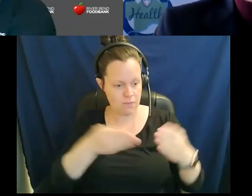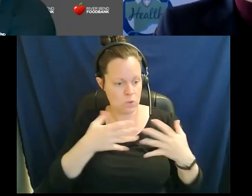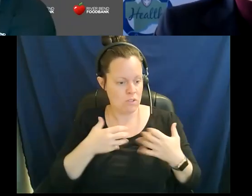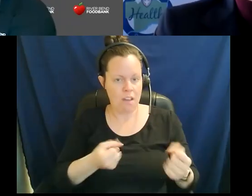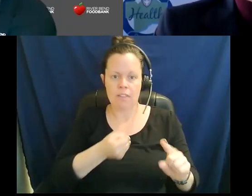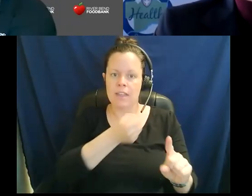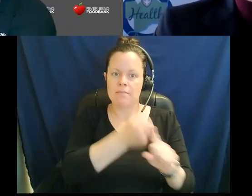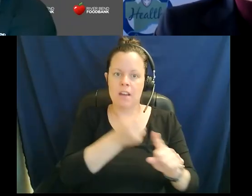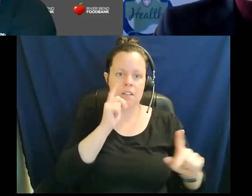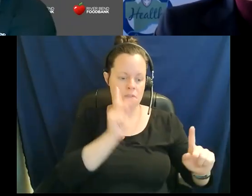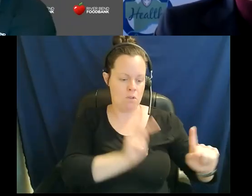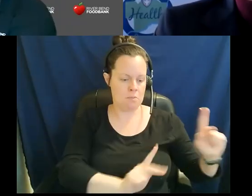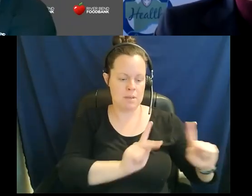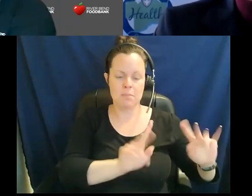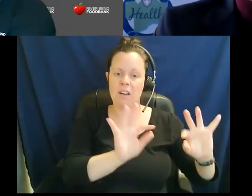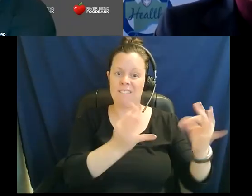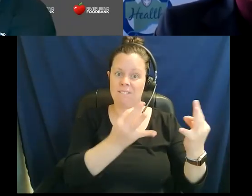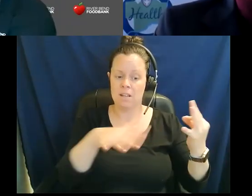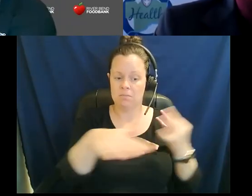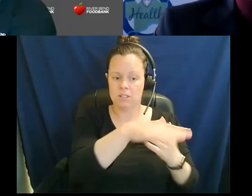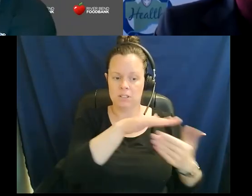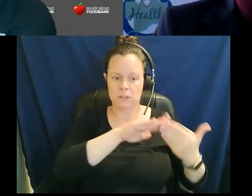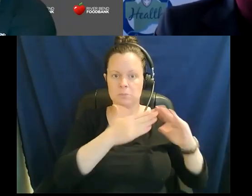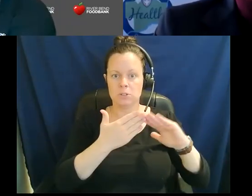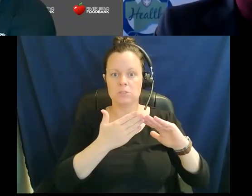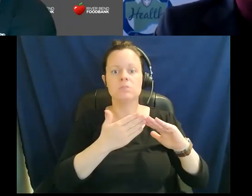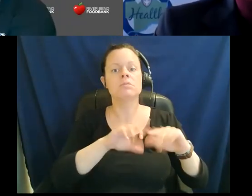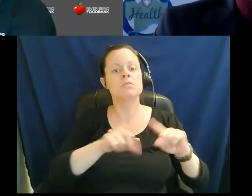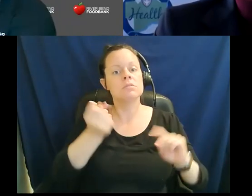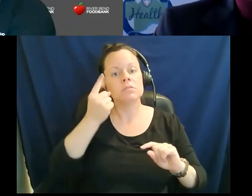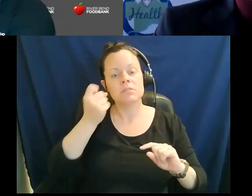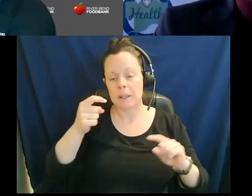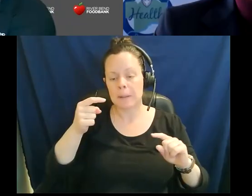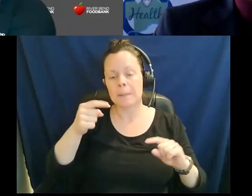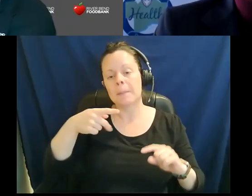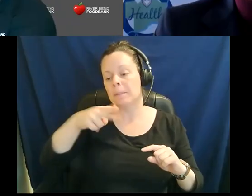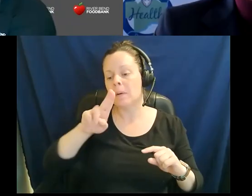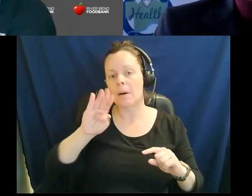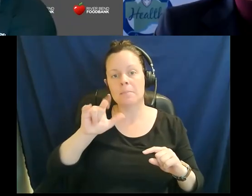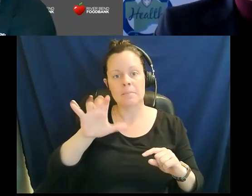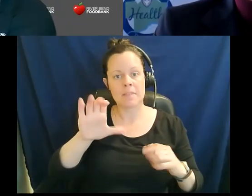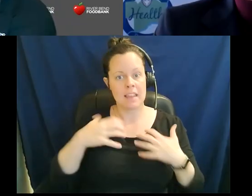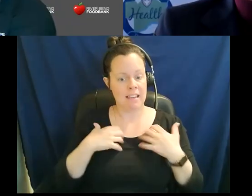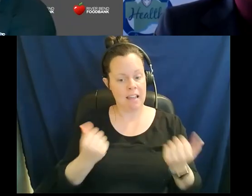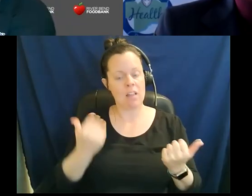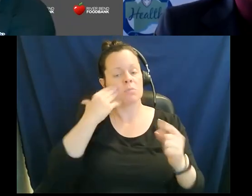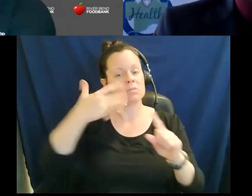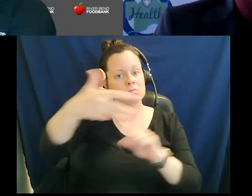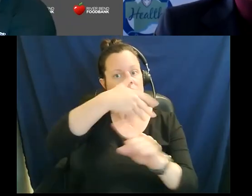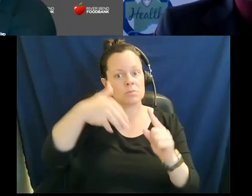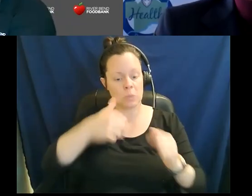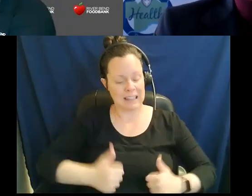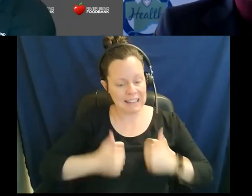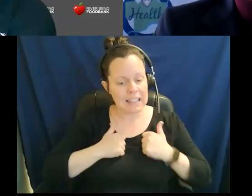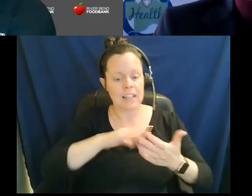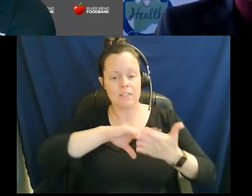individuals and families in our community. However, in public health, we know that the environments in which we live, learn, work,